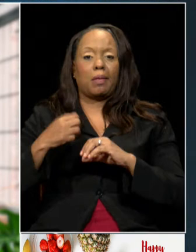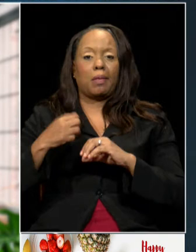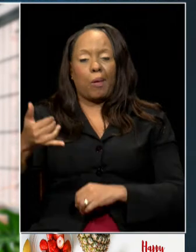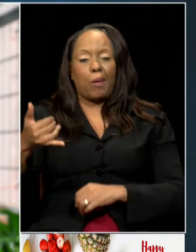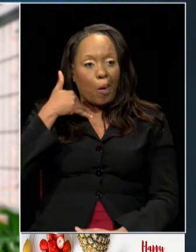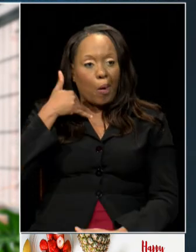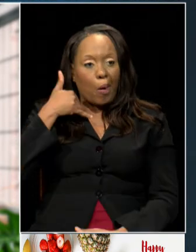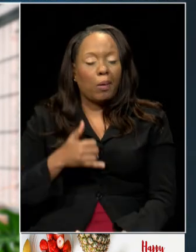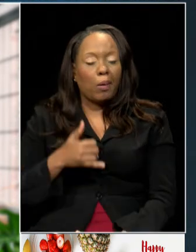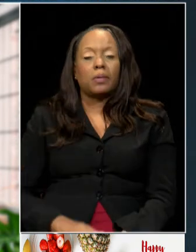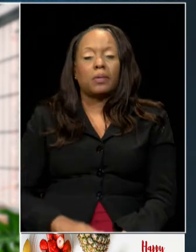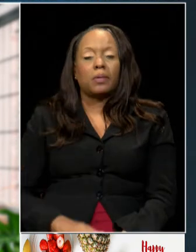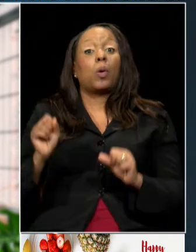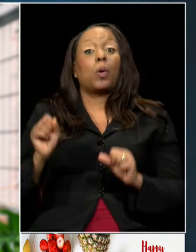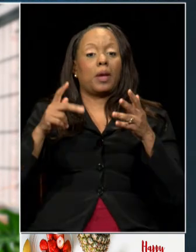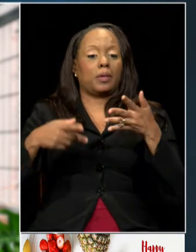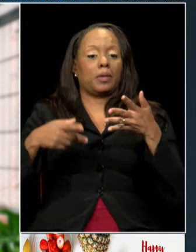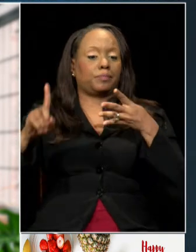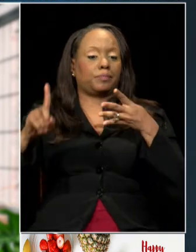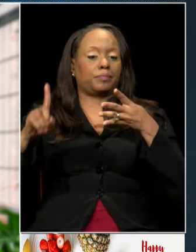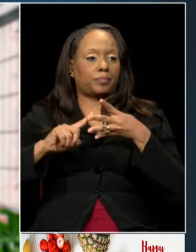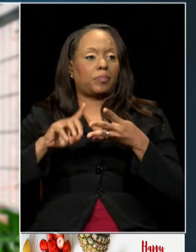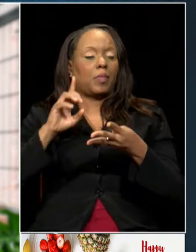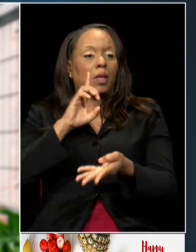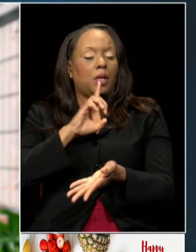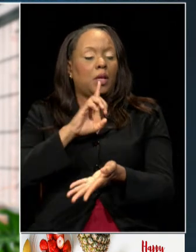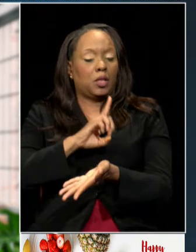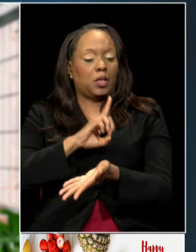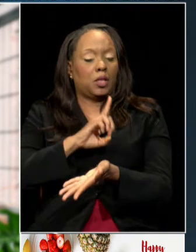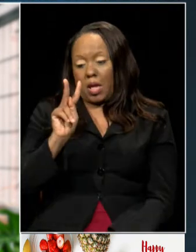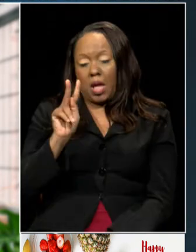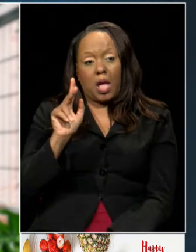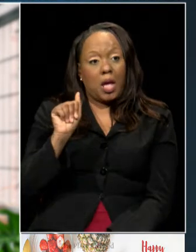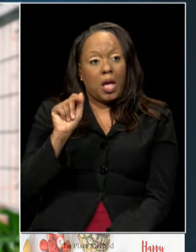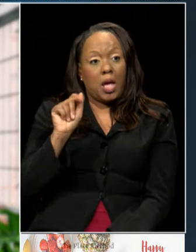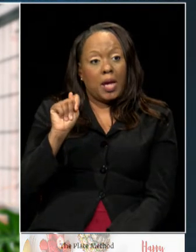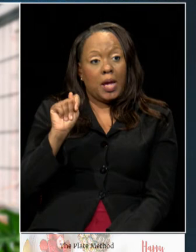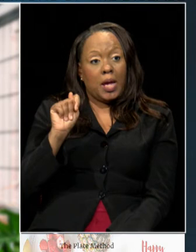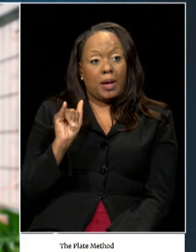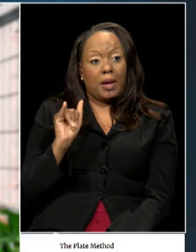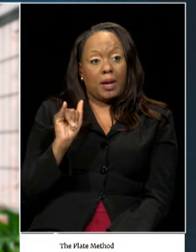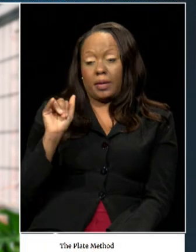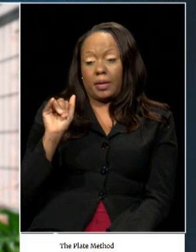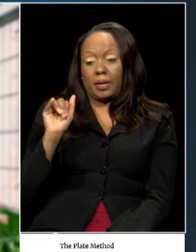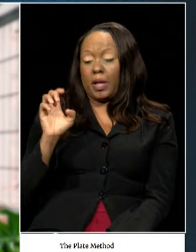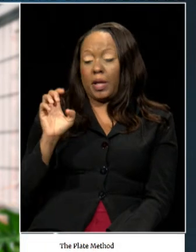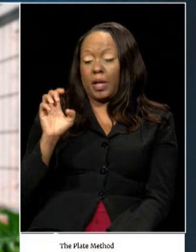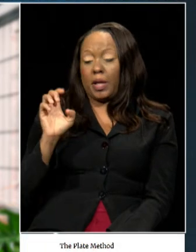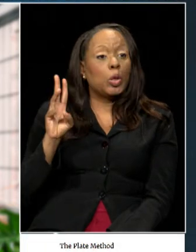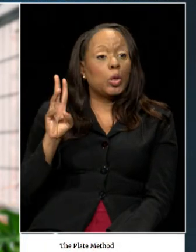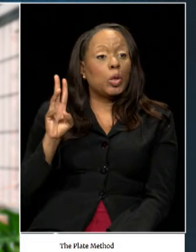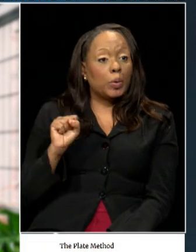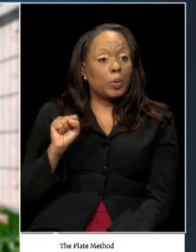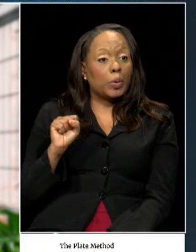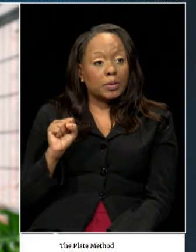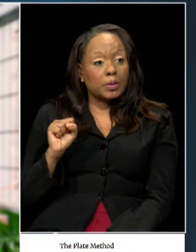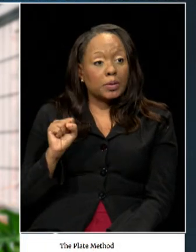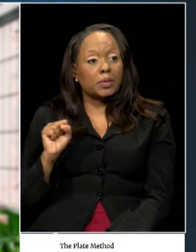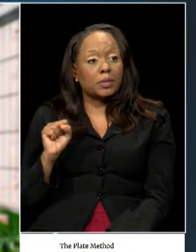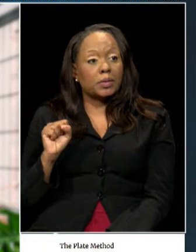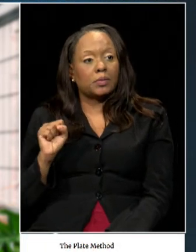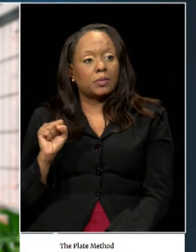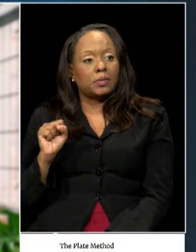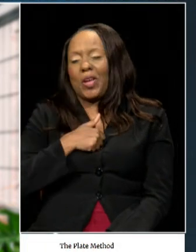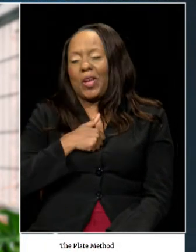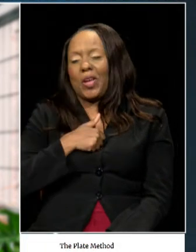in Dr. Kathy Lewis and Marianne Burnham at this point in time. Dr. Kathy